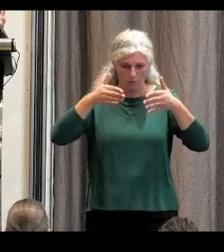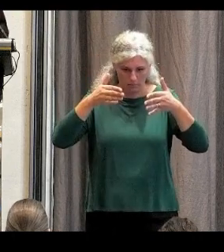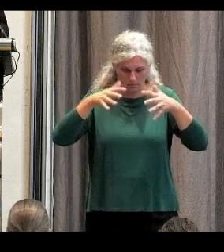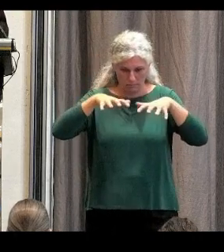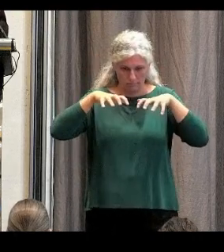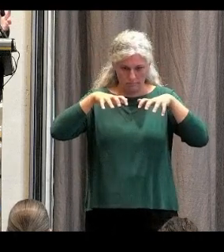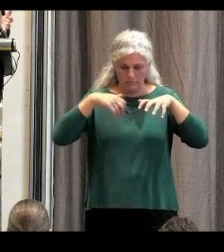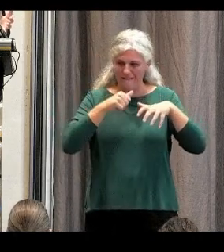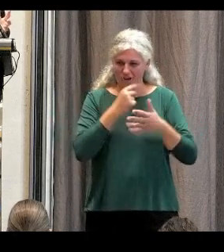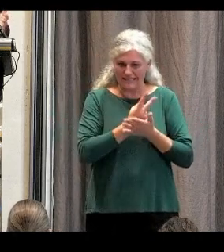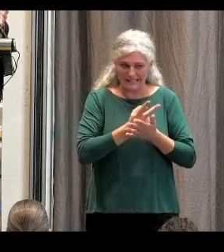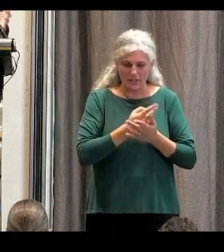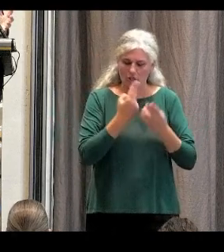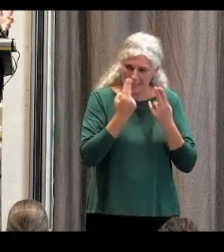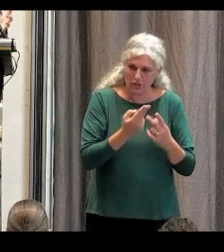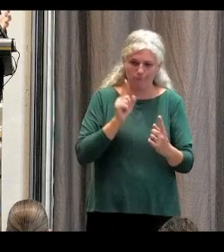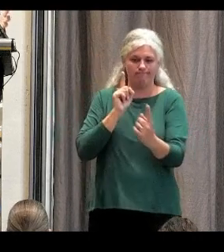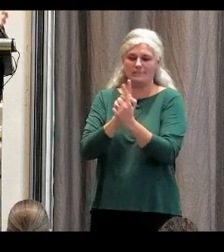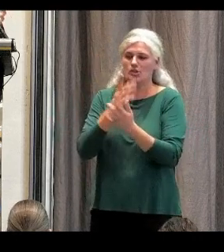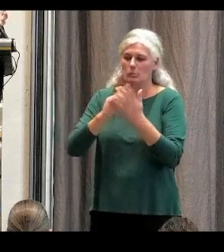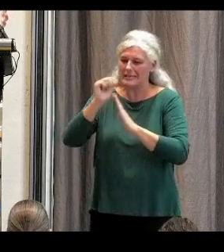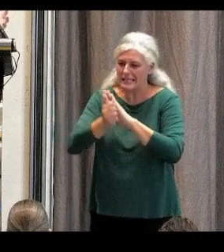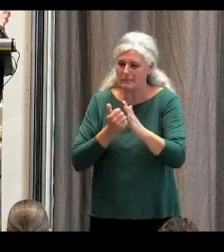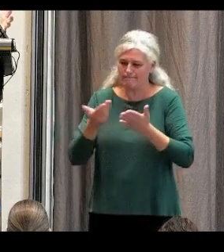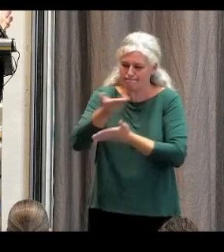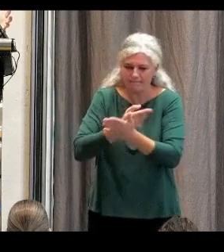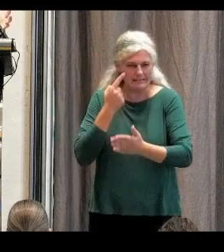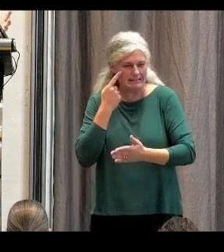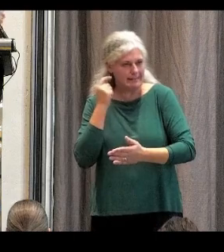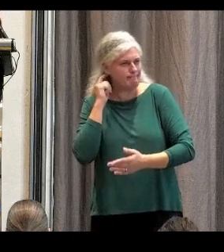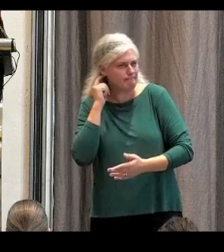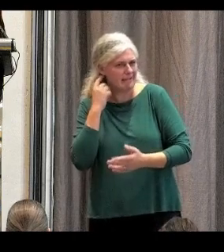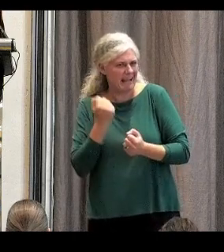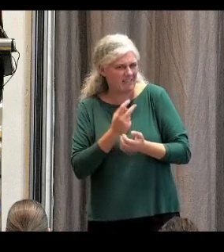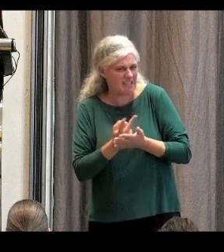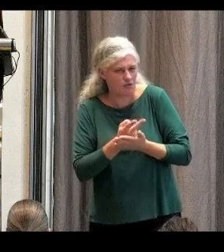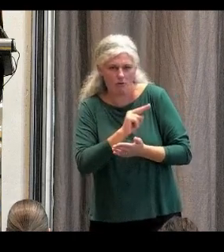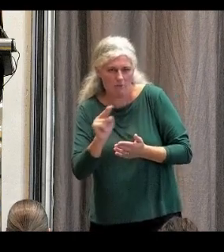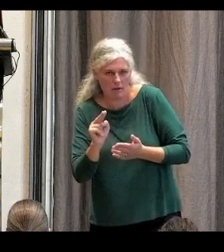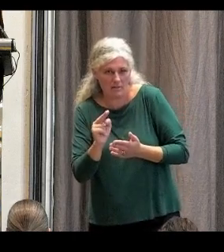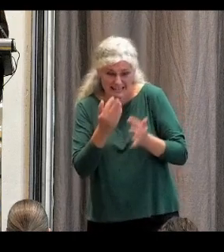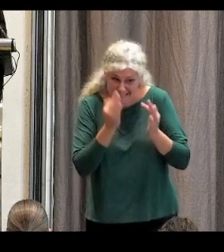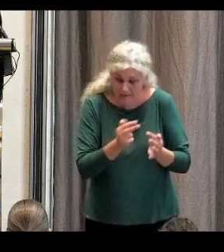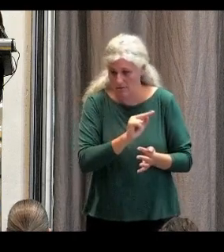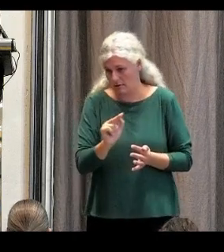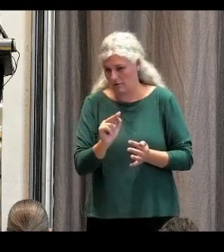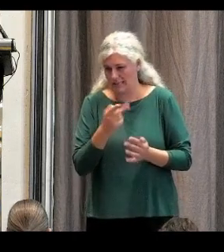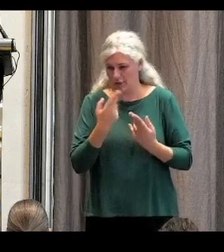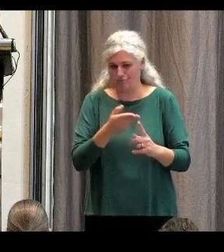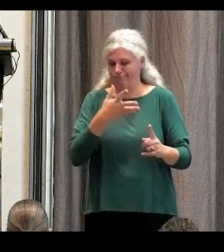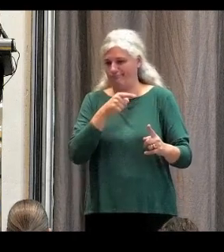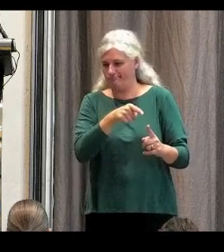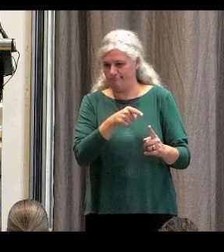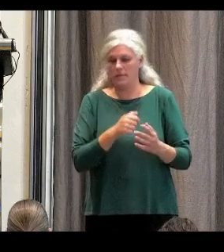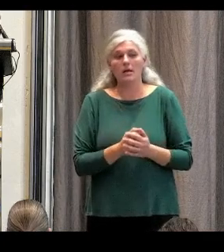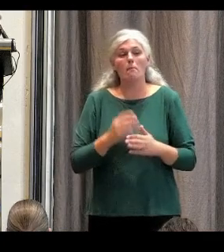seizure, get to see somebody with the experience to make that judgment. Has it been a seizure or hasn't it been a seizure? So one